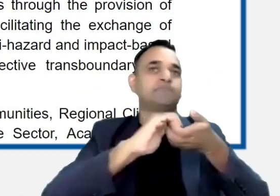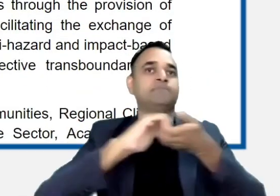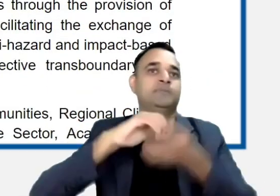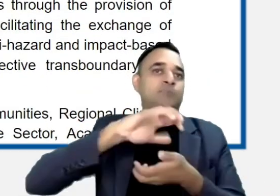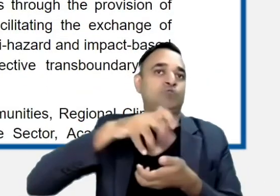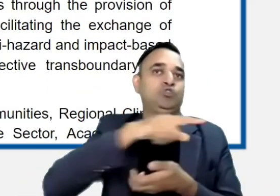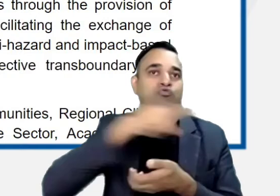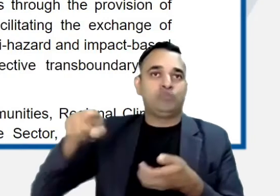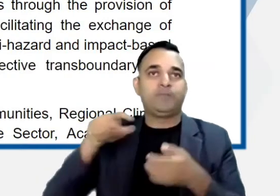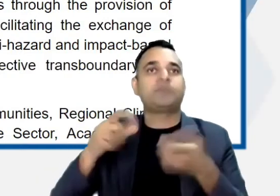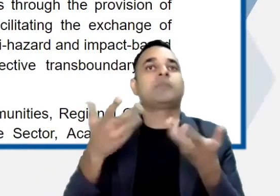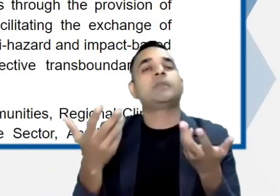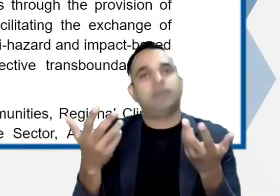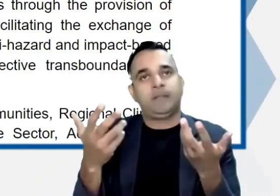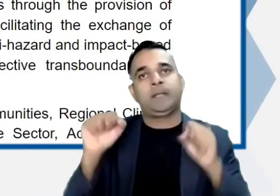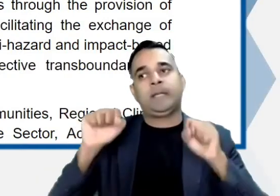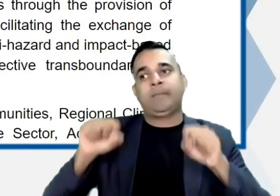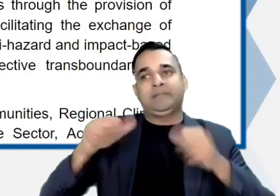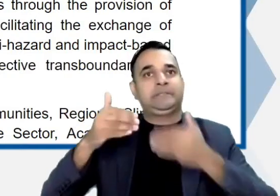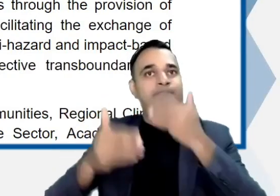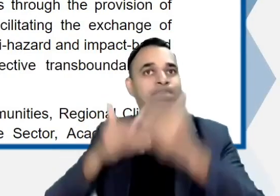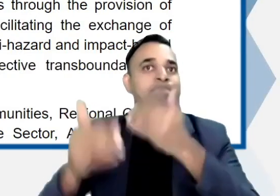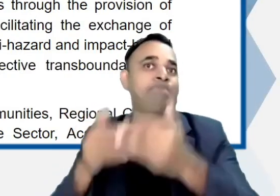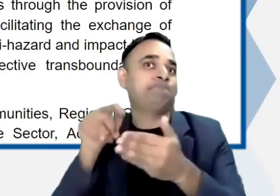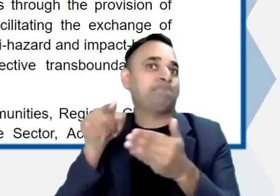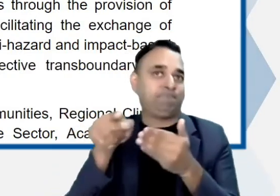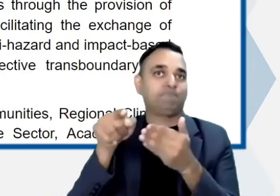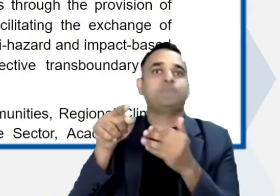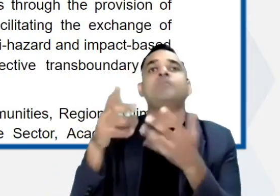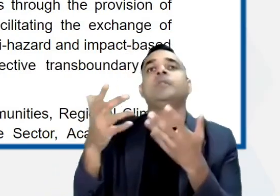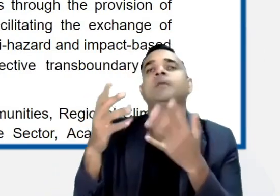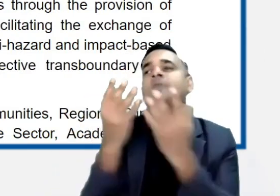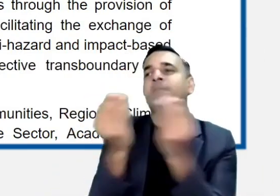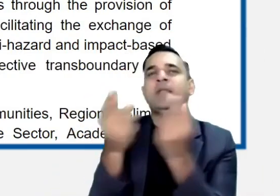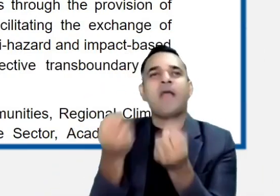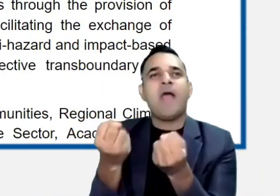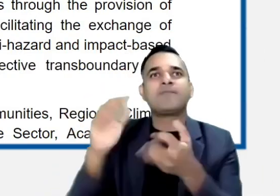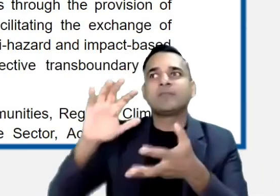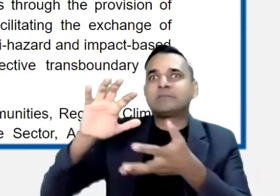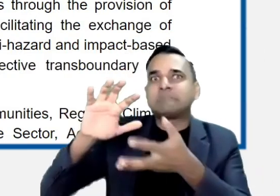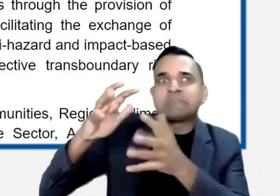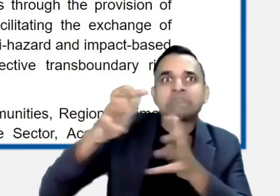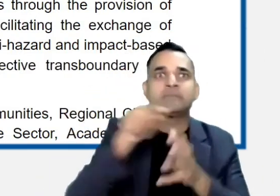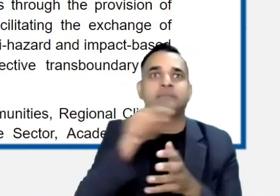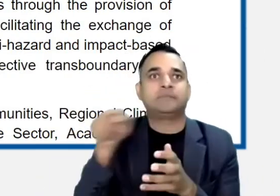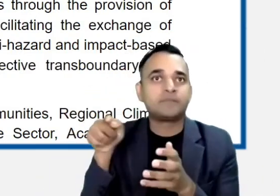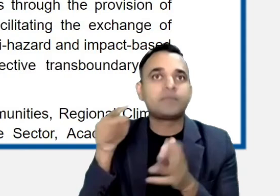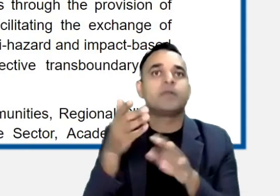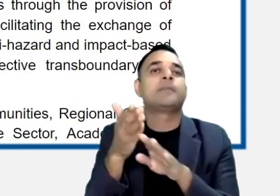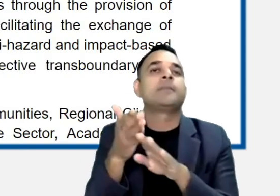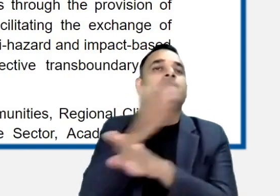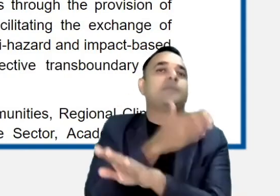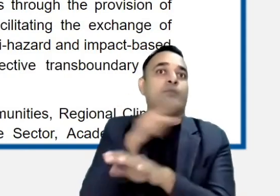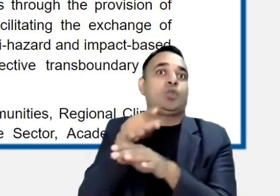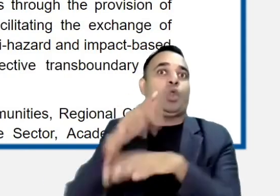further call upon the African Union Commission, United Nations organizations, especially the United Nations Office for